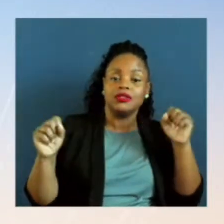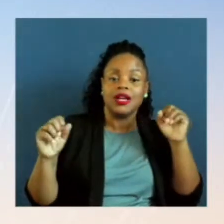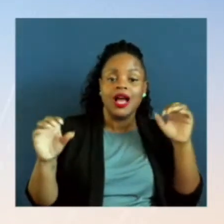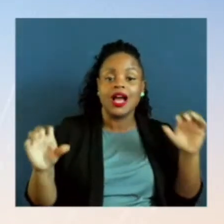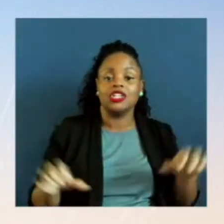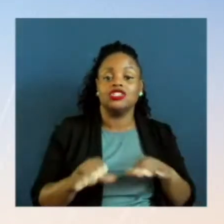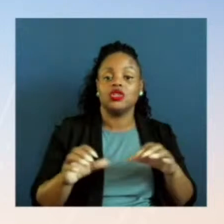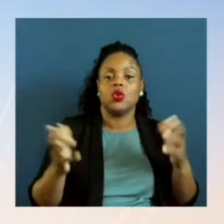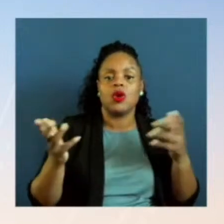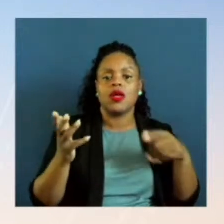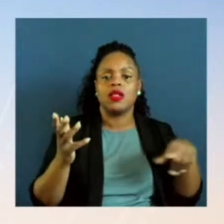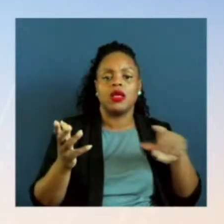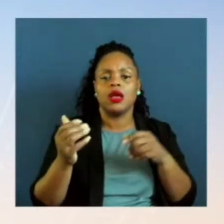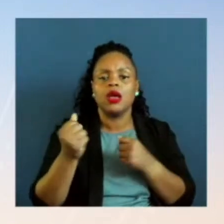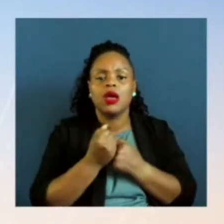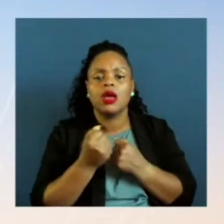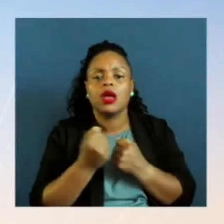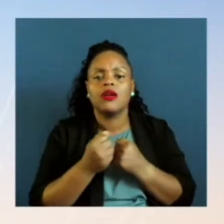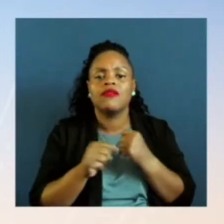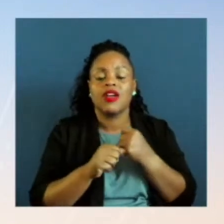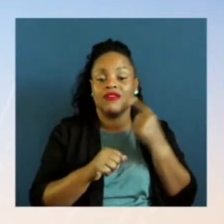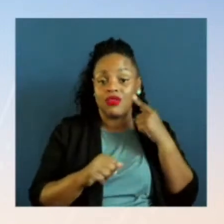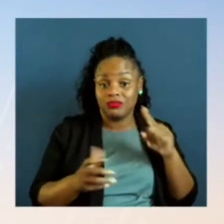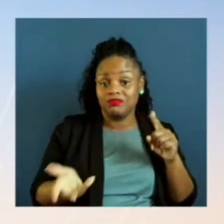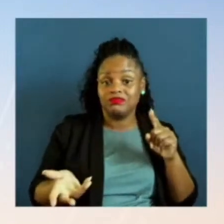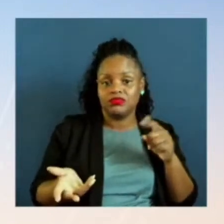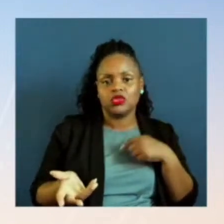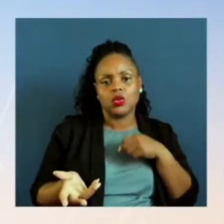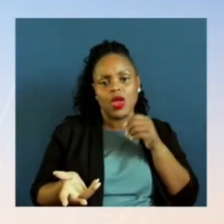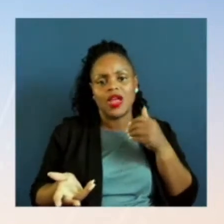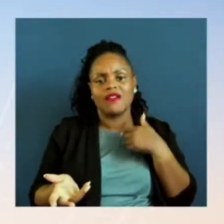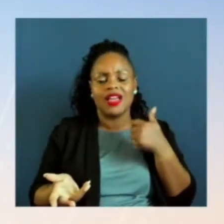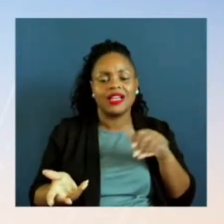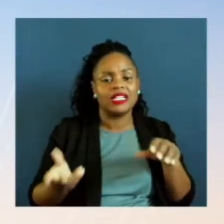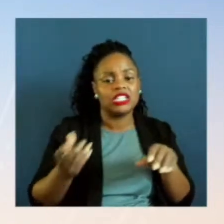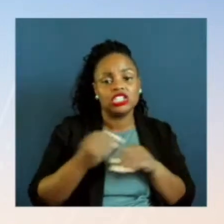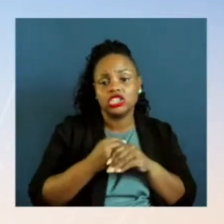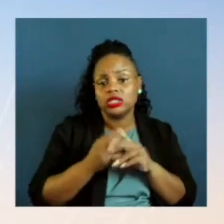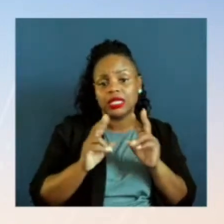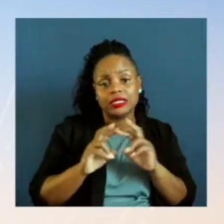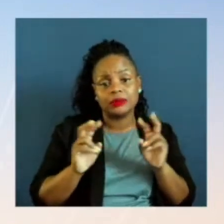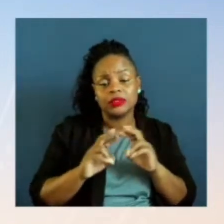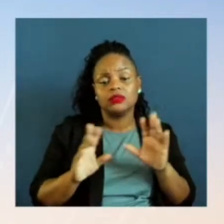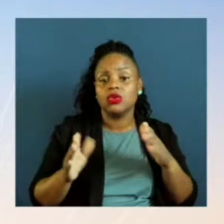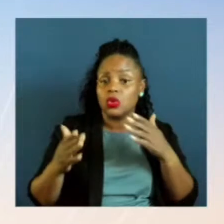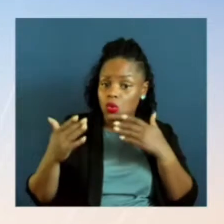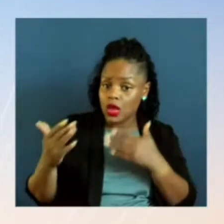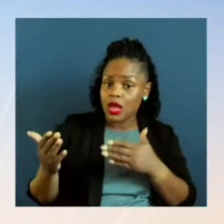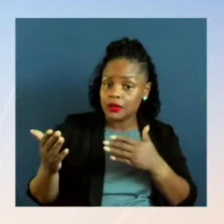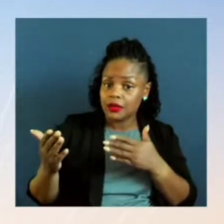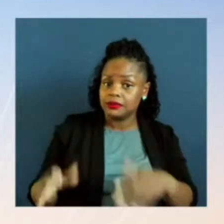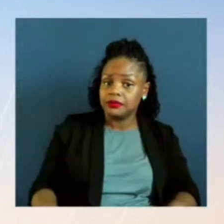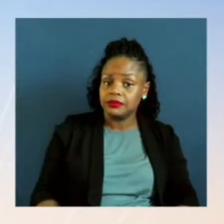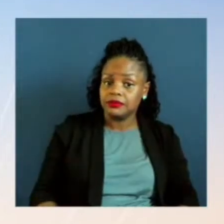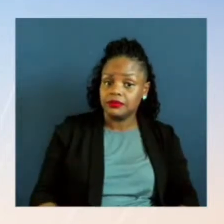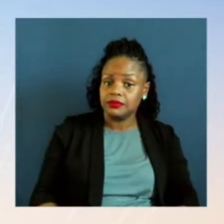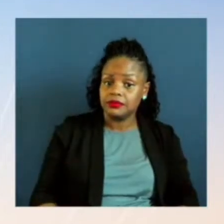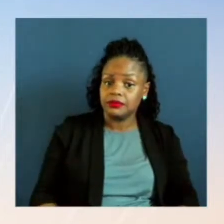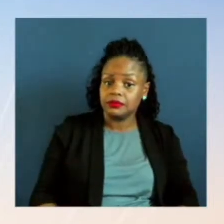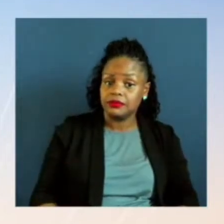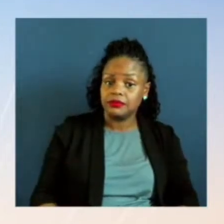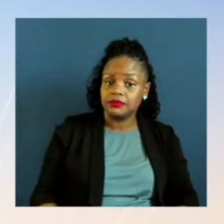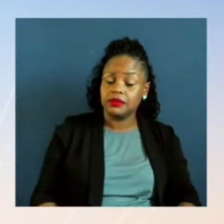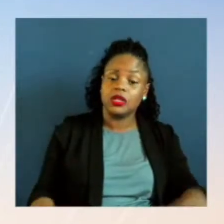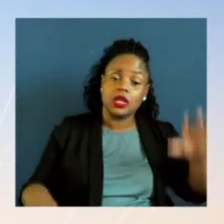don't think I'm going to have any other assessment beyond that. Go ahead. The president said today, talking about the hurricane, that the climate crisis